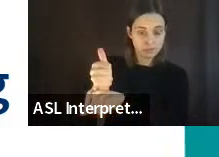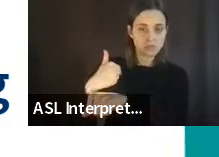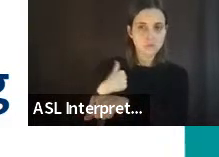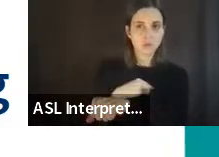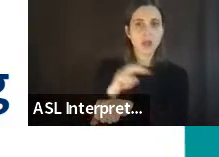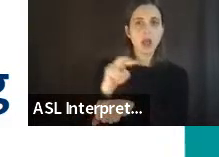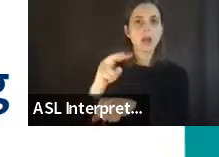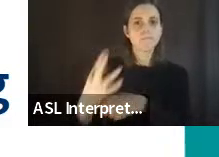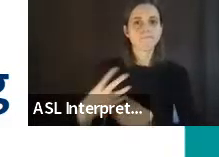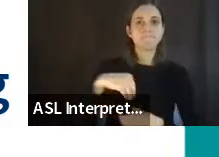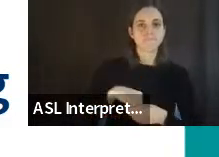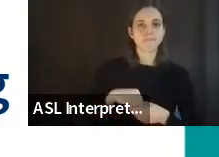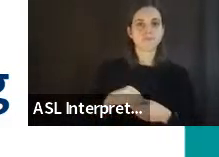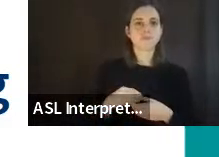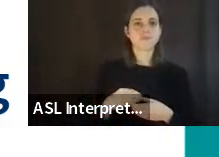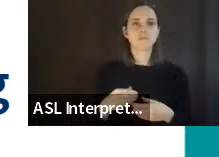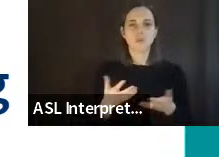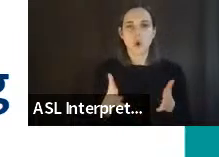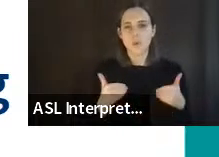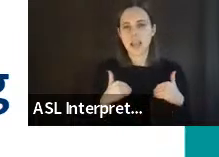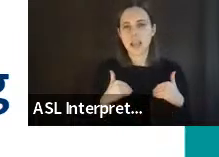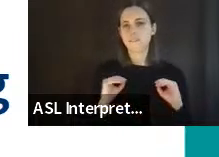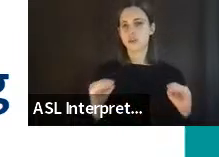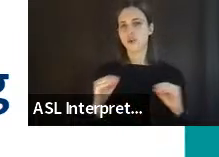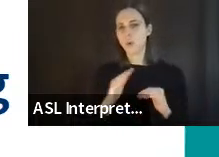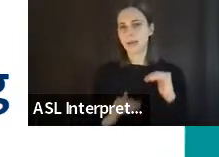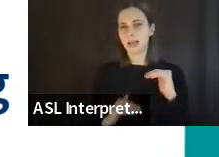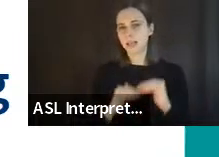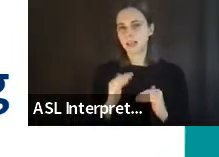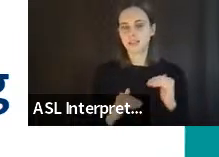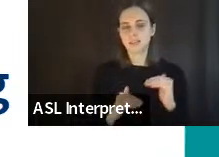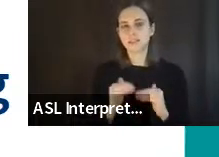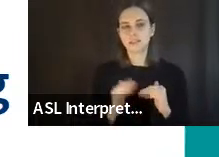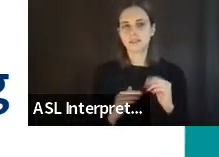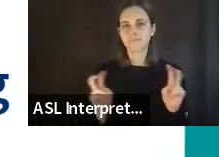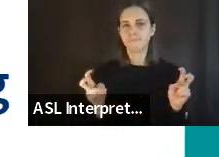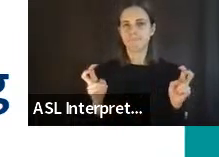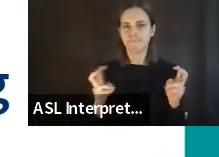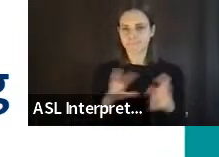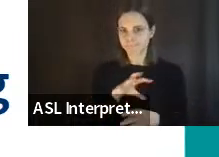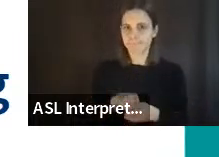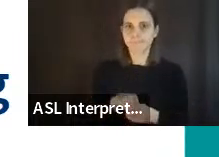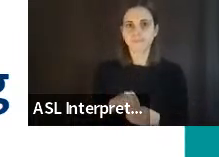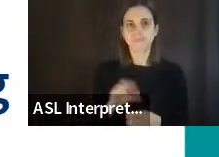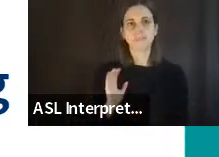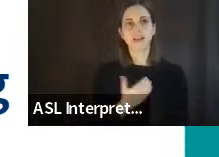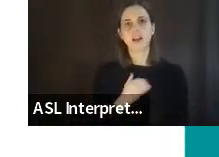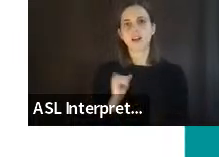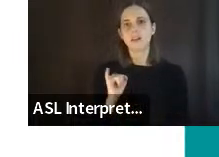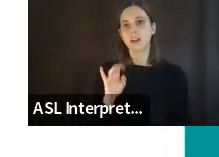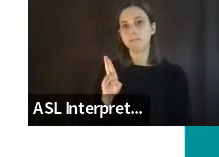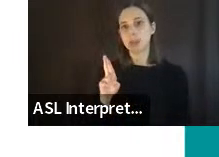and build condition that we're analyzing kind of with our IBR programs. Next slide.